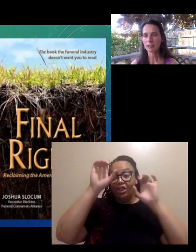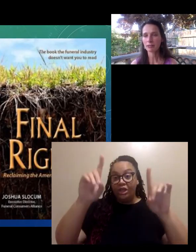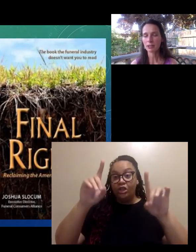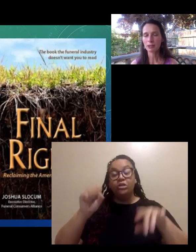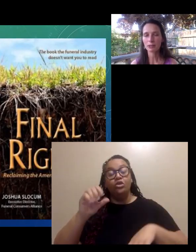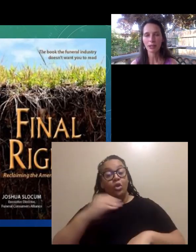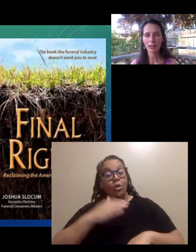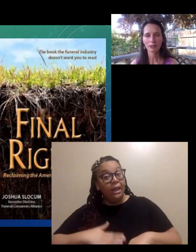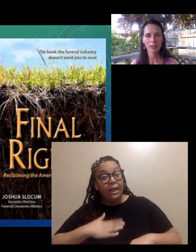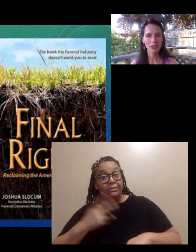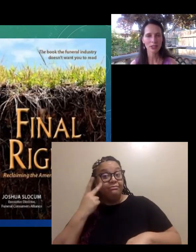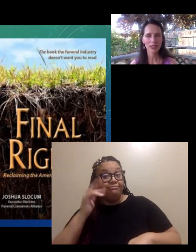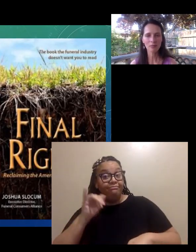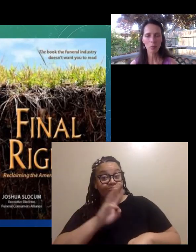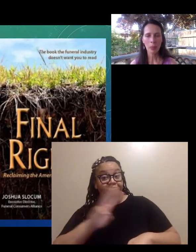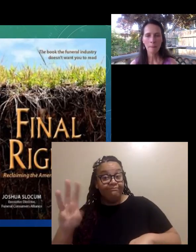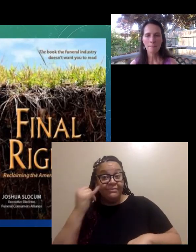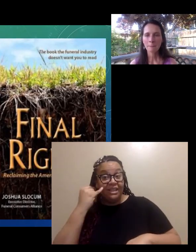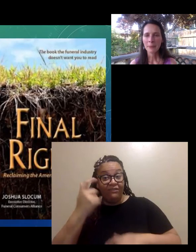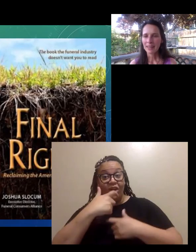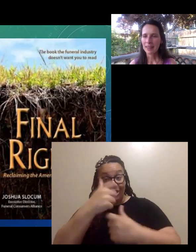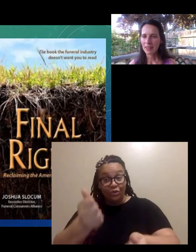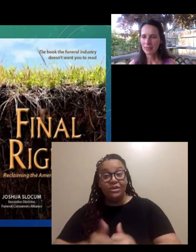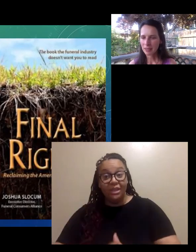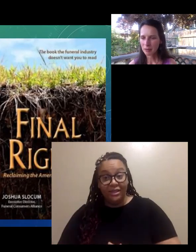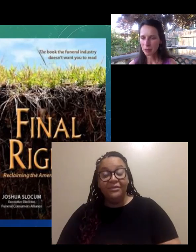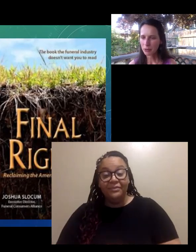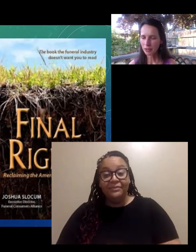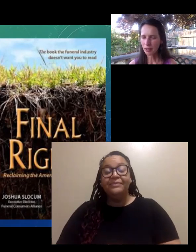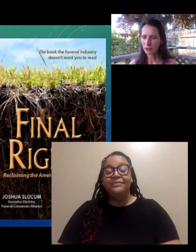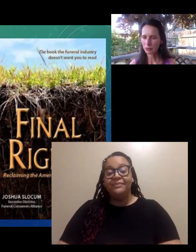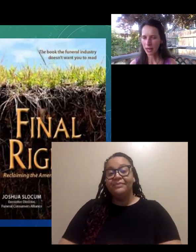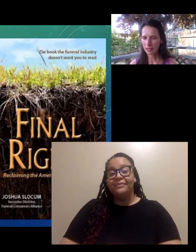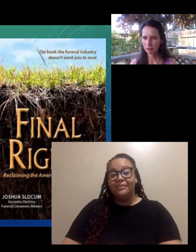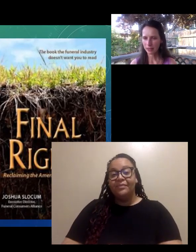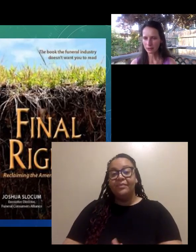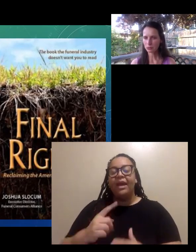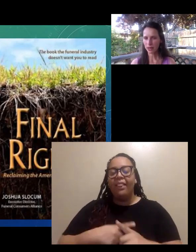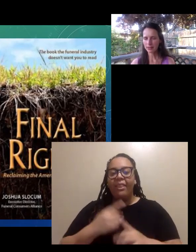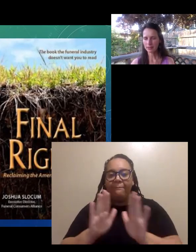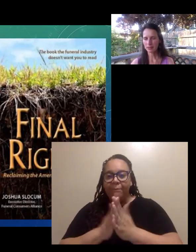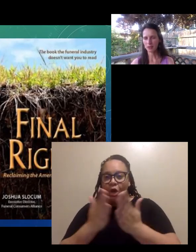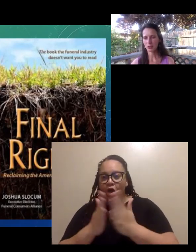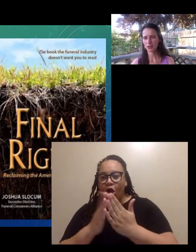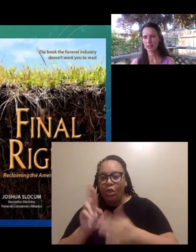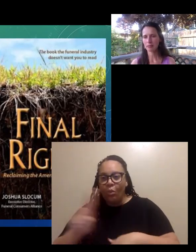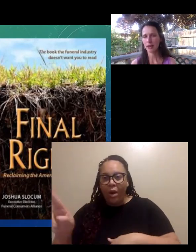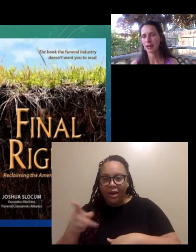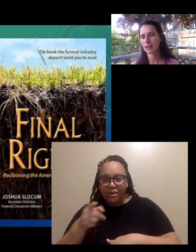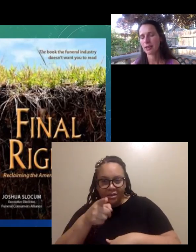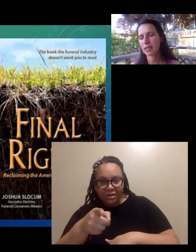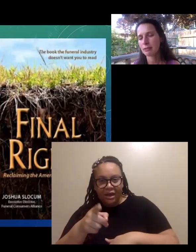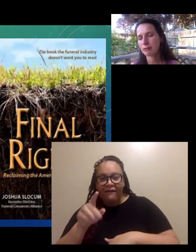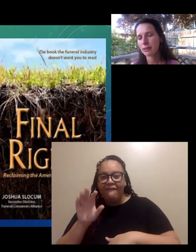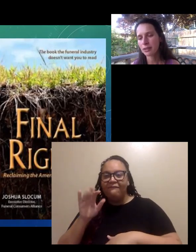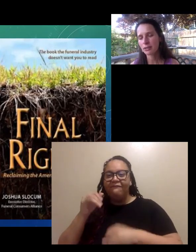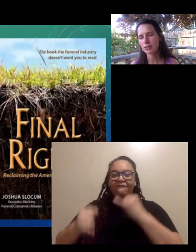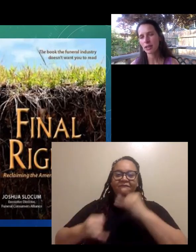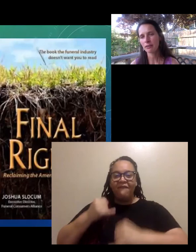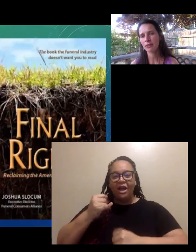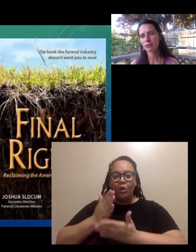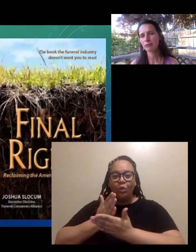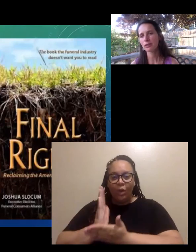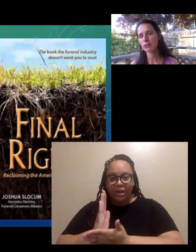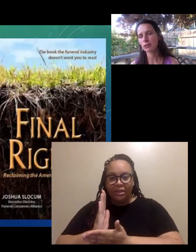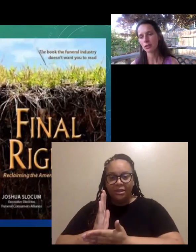websites if you are interested. And then the, the book on the right final rights, this was created by the founders